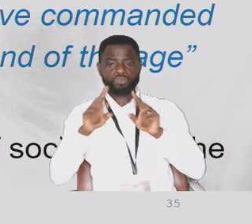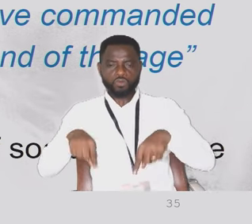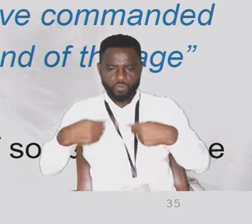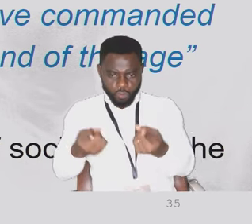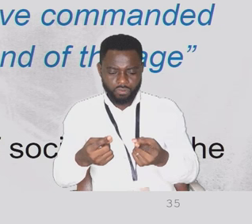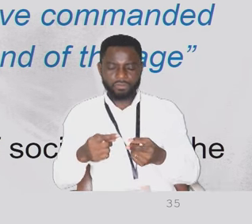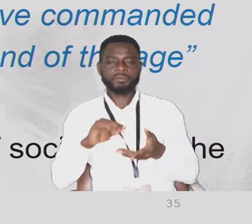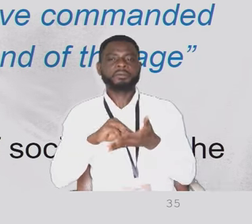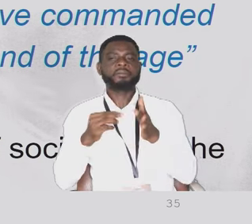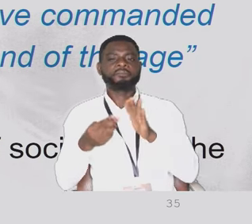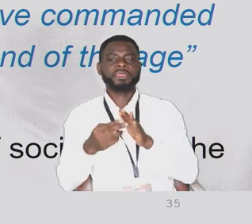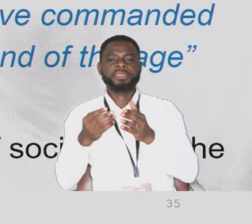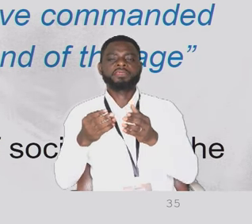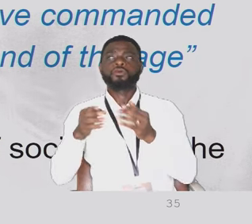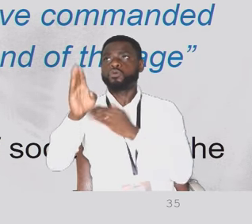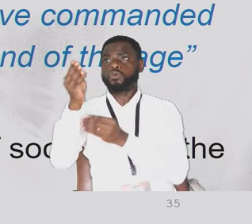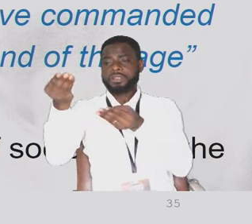implies that we have the power.